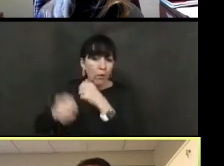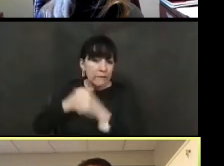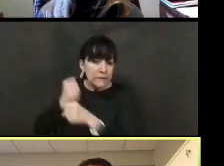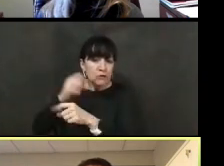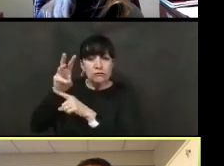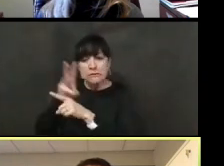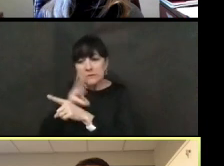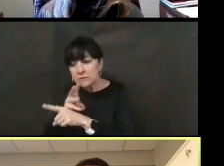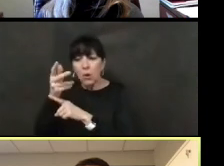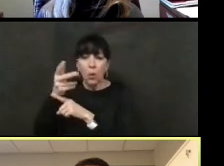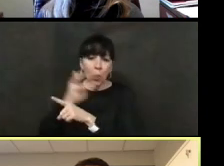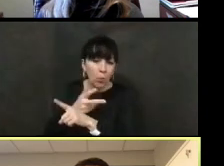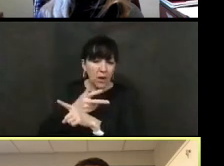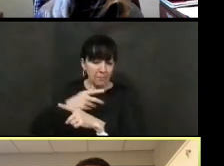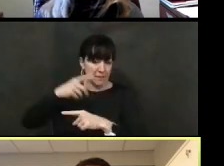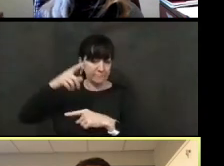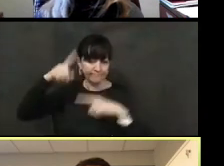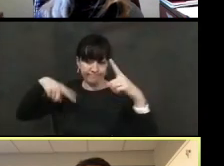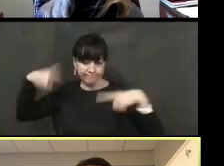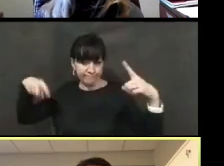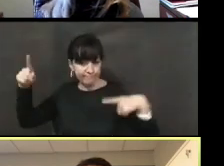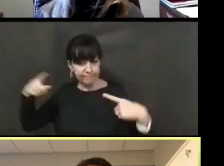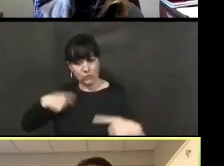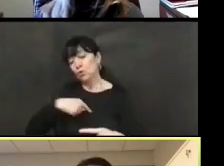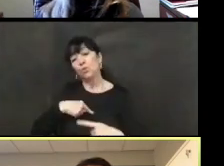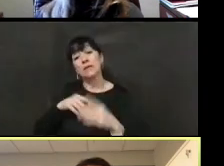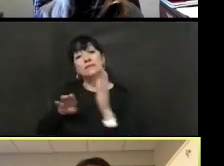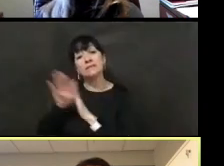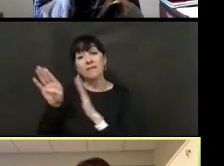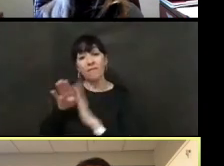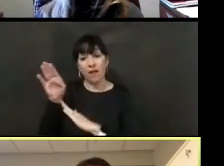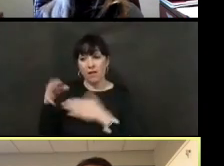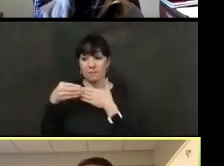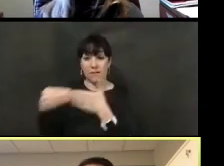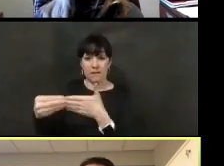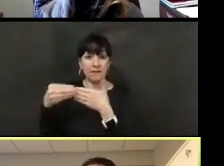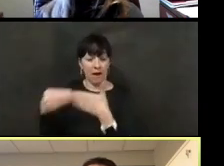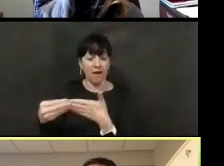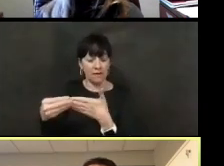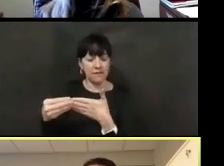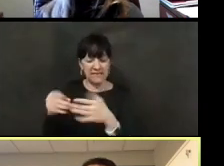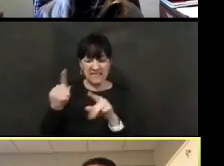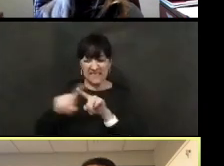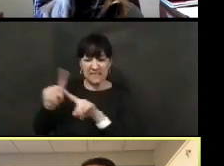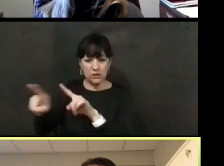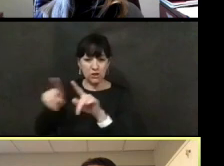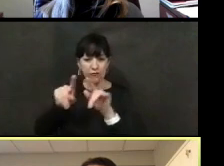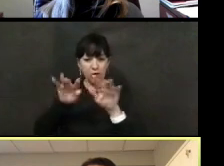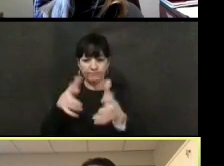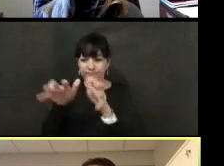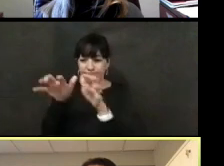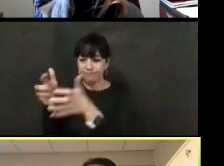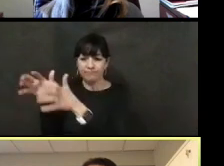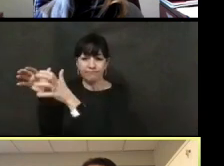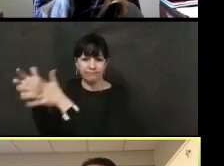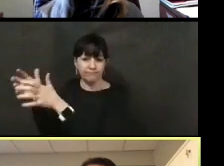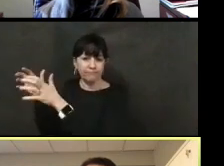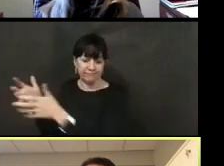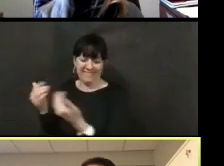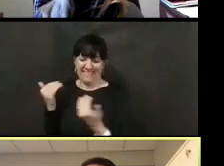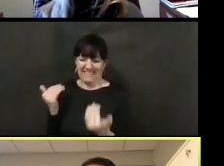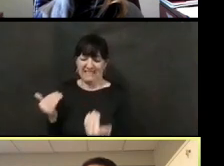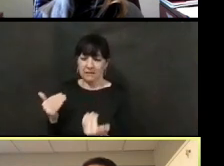on we've developed guidance throughout this process for each of those specific segments. And now we're in the process of developing a